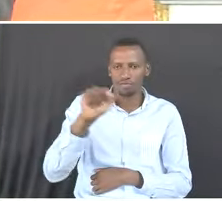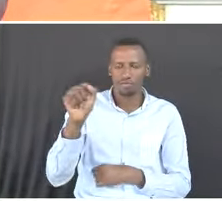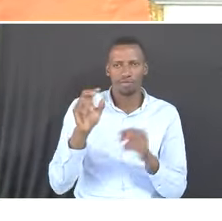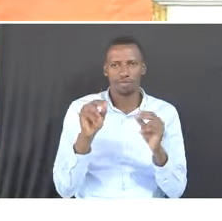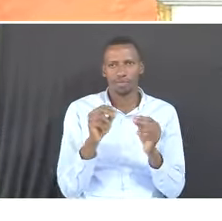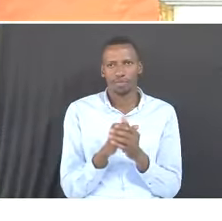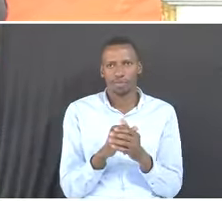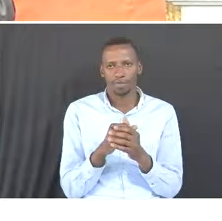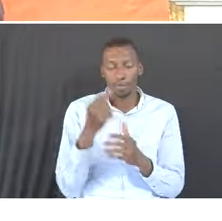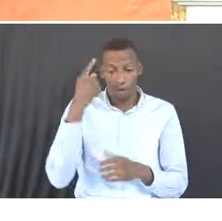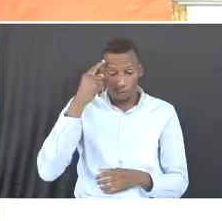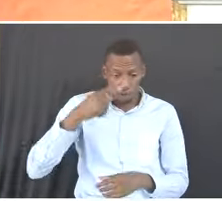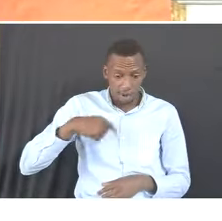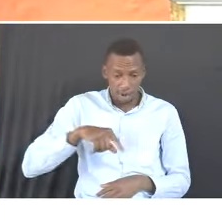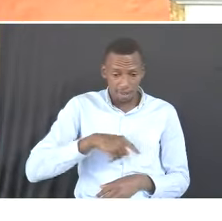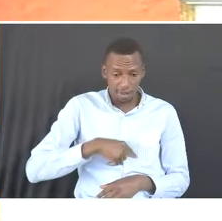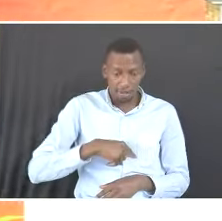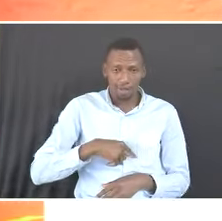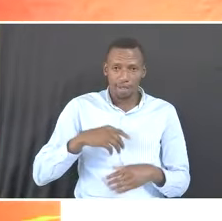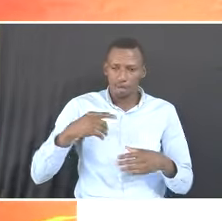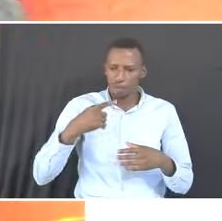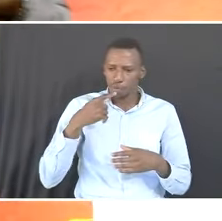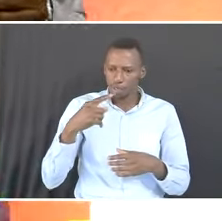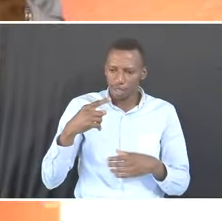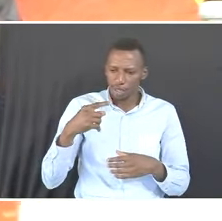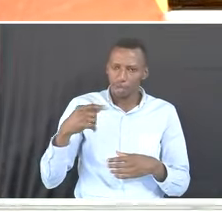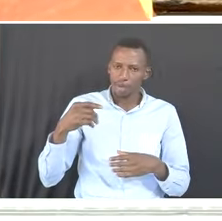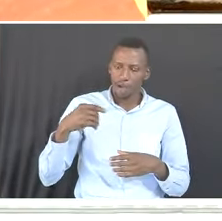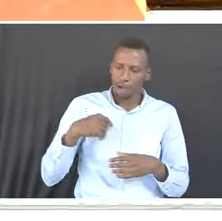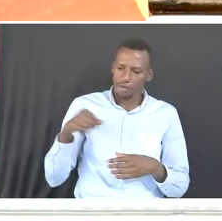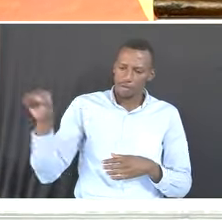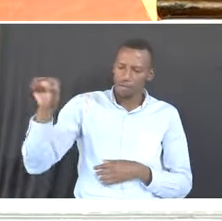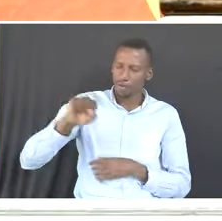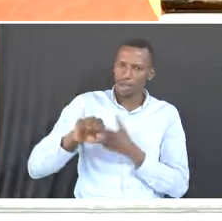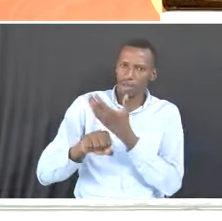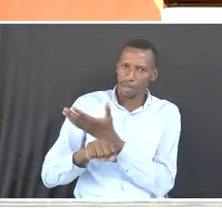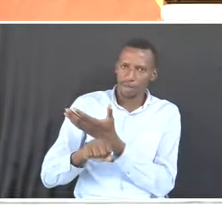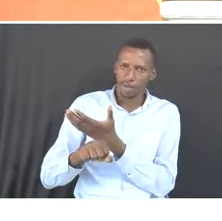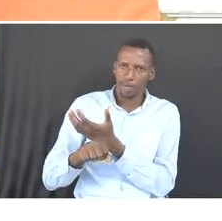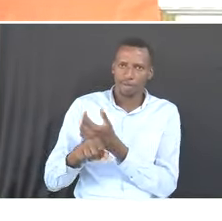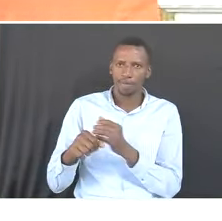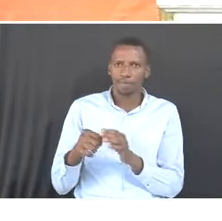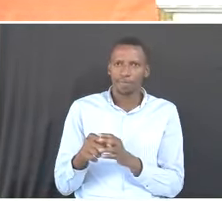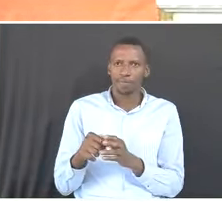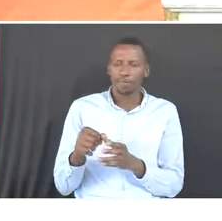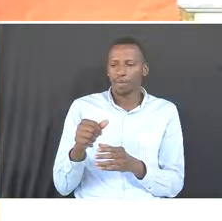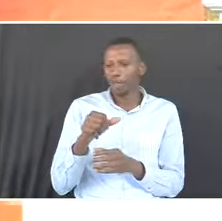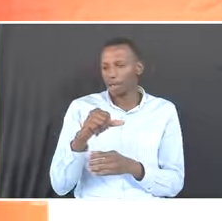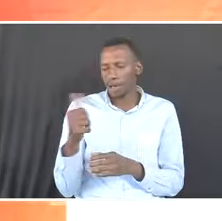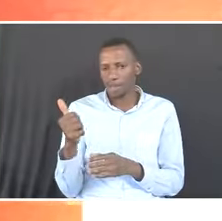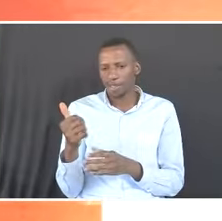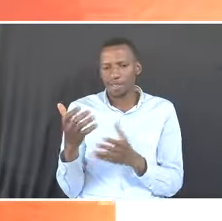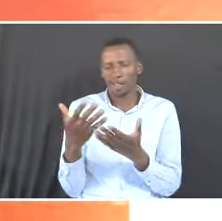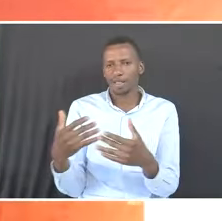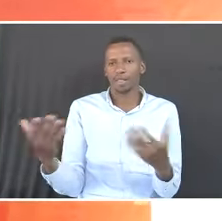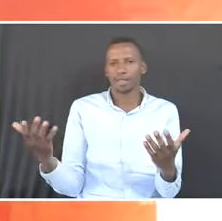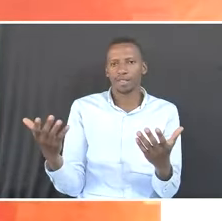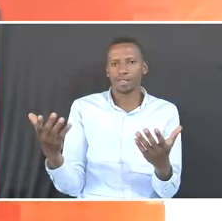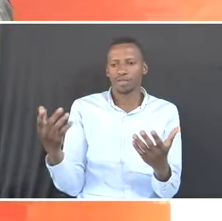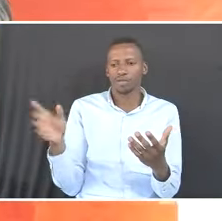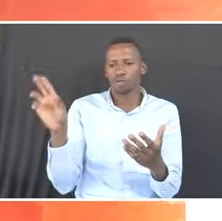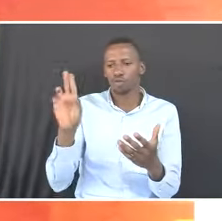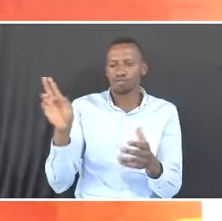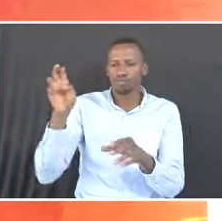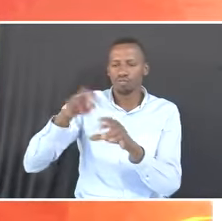You know, for us, we may say there are cars, but to some people, others are things, means of transport. There may be